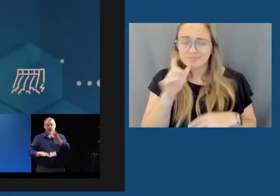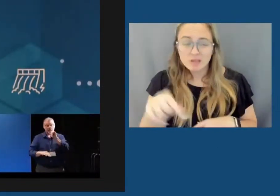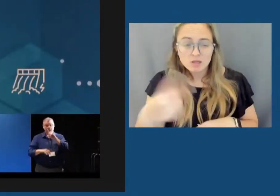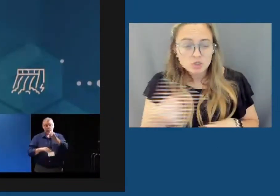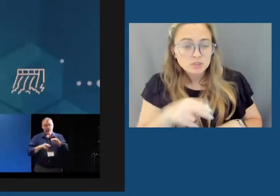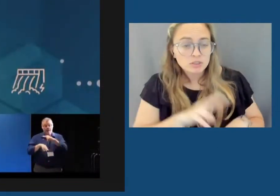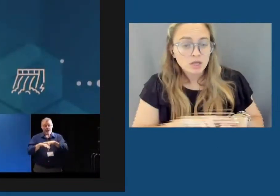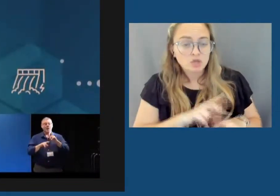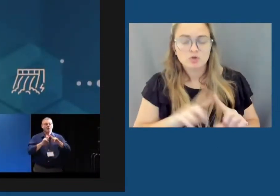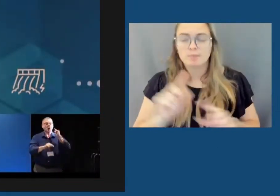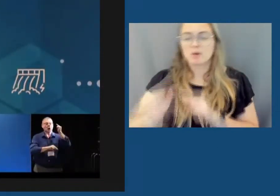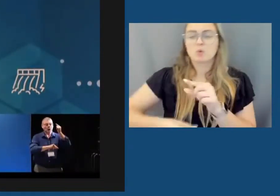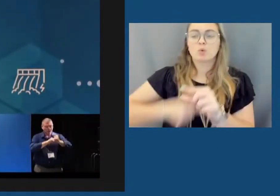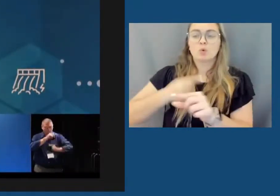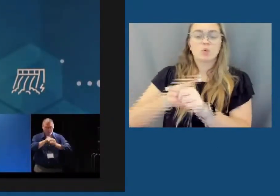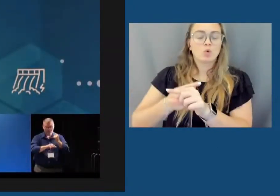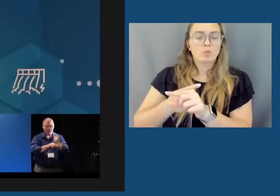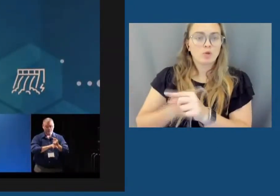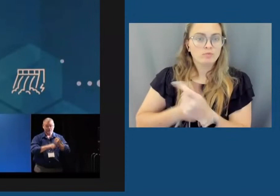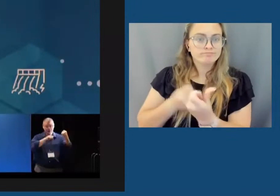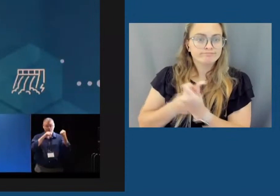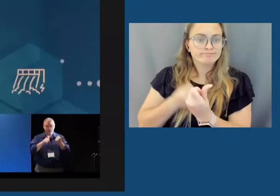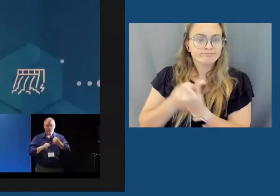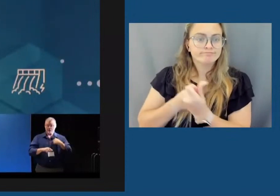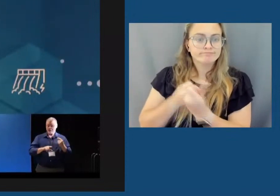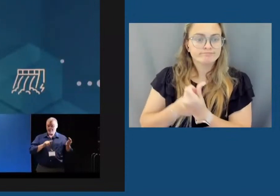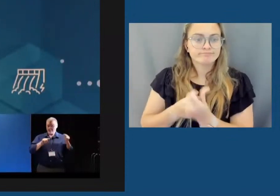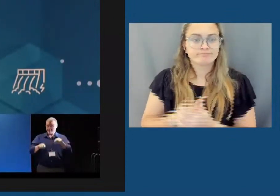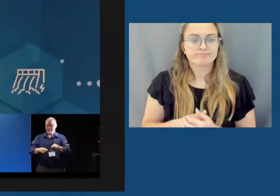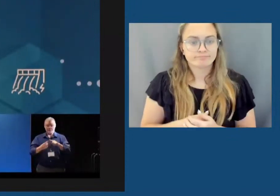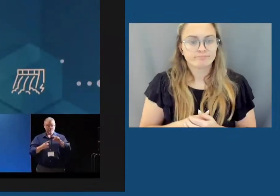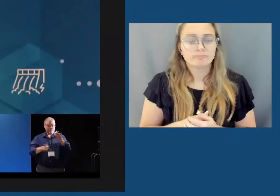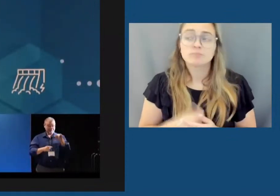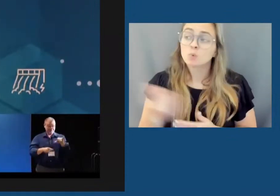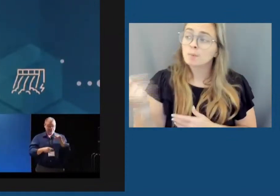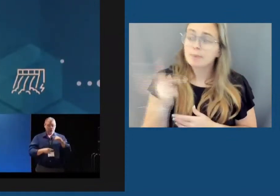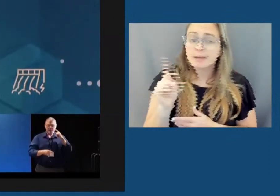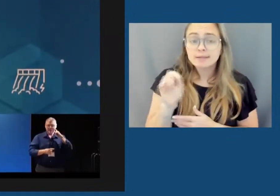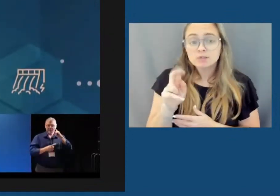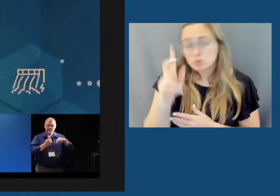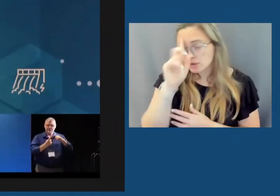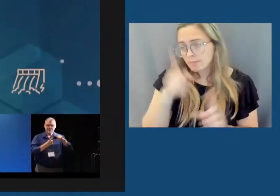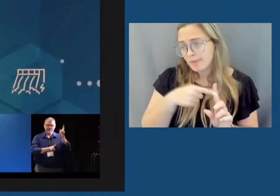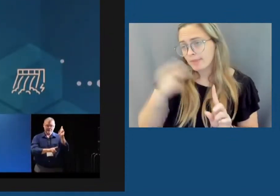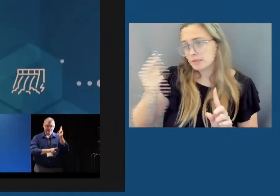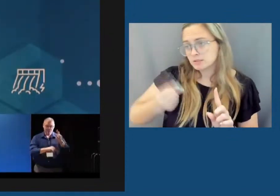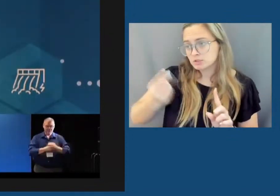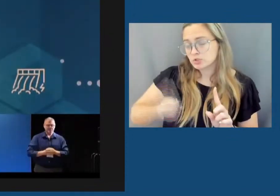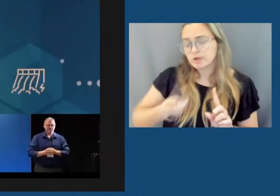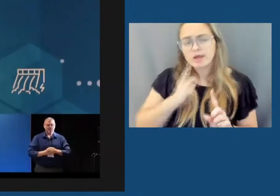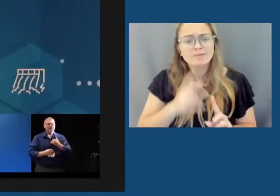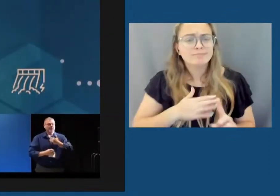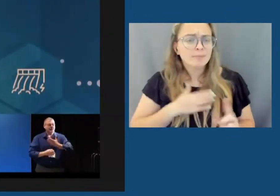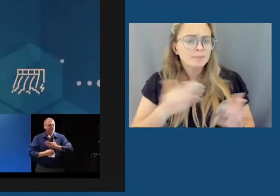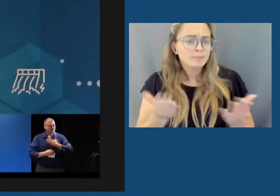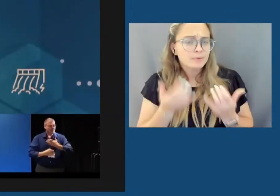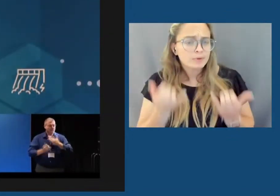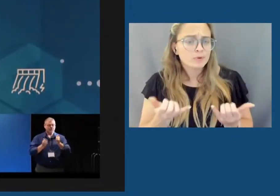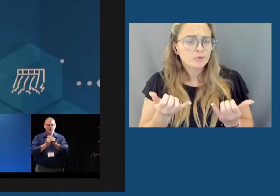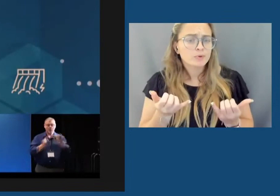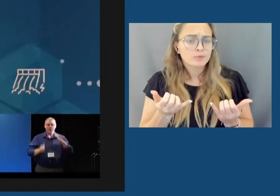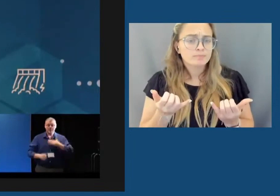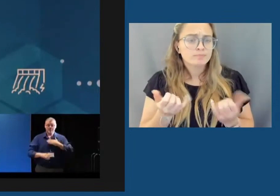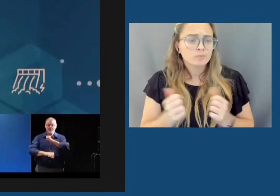a global powerhouse. So when I come back to Syracuse, I think about that history. And I'm so delighted to be here with my